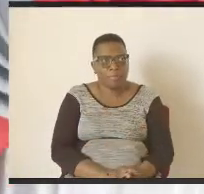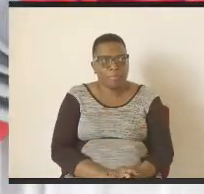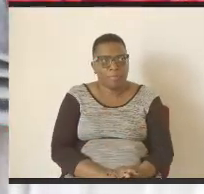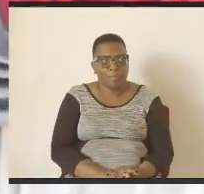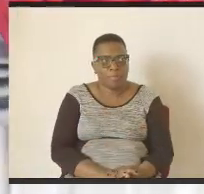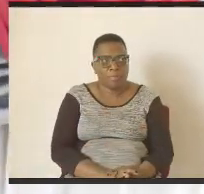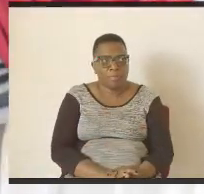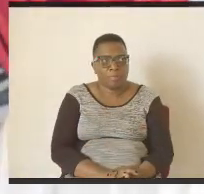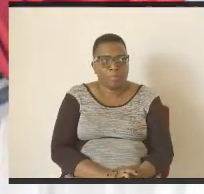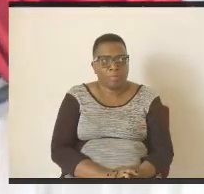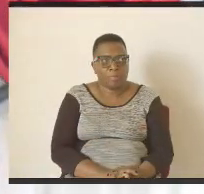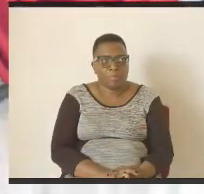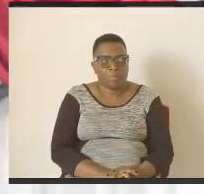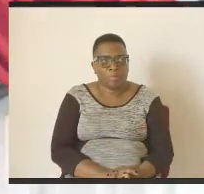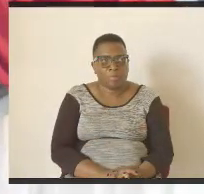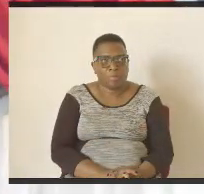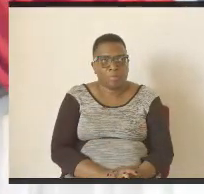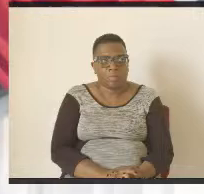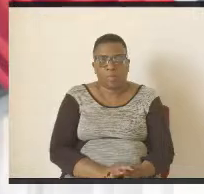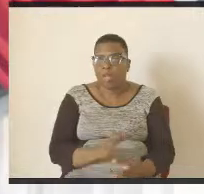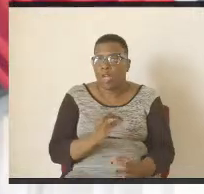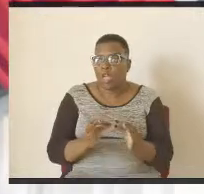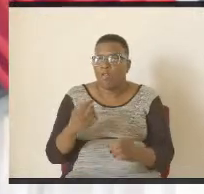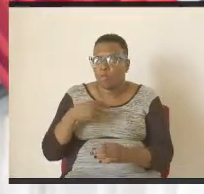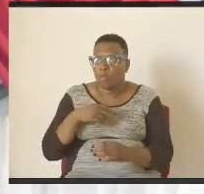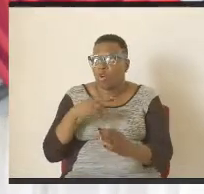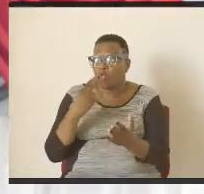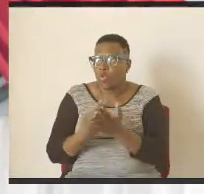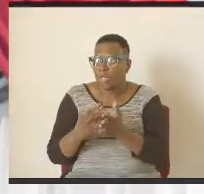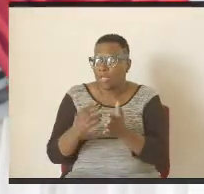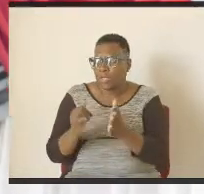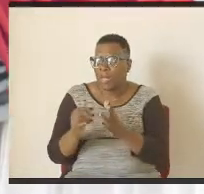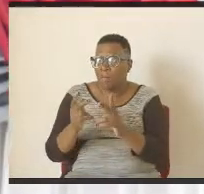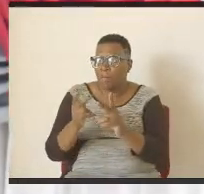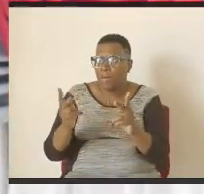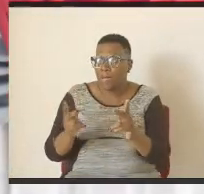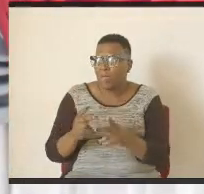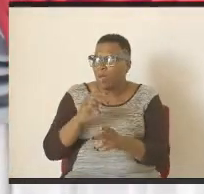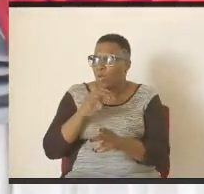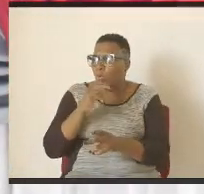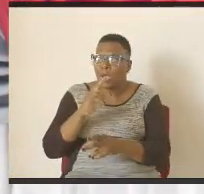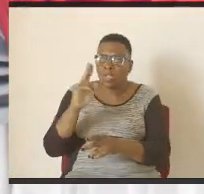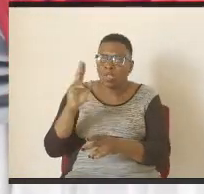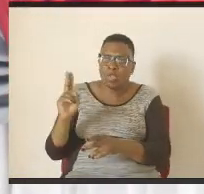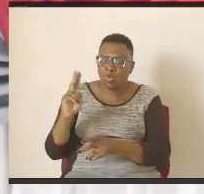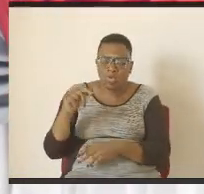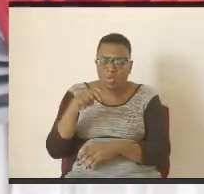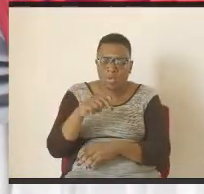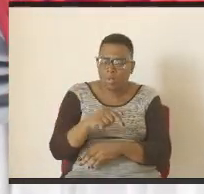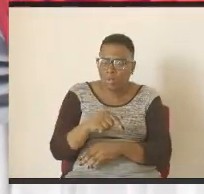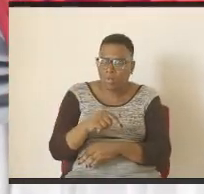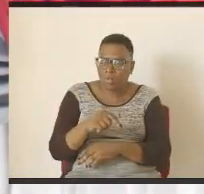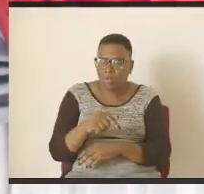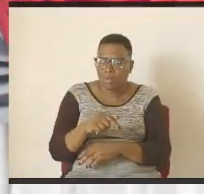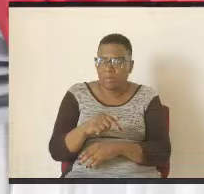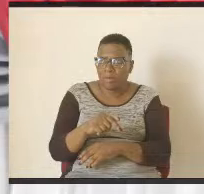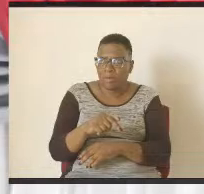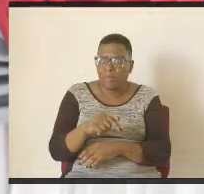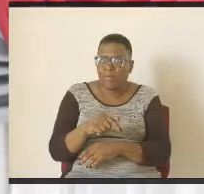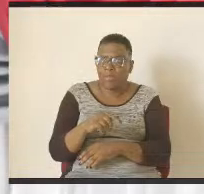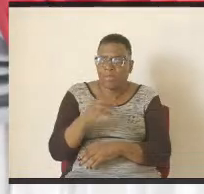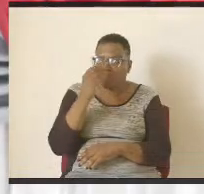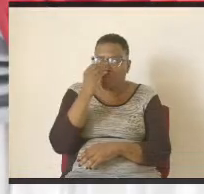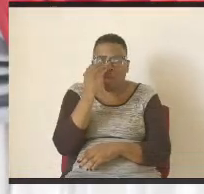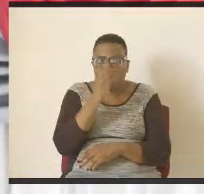If we are going to get to that place, brothers and sisters, where we don't get used to this, we have to try